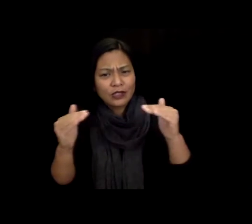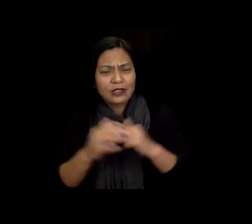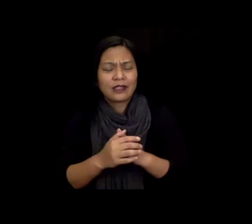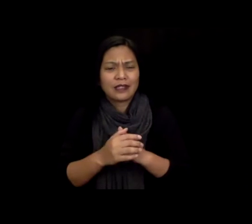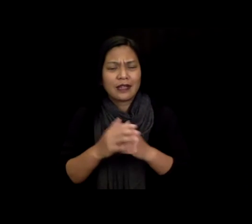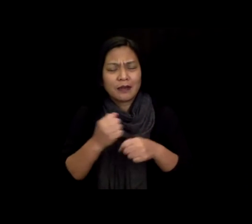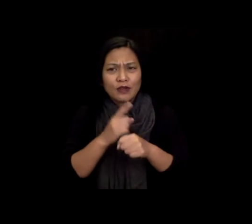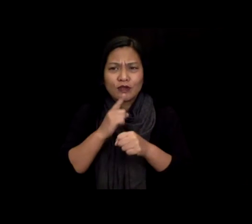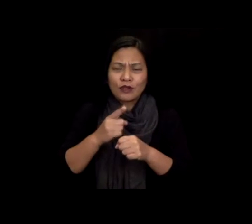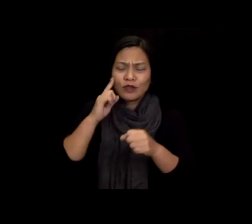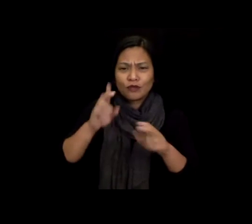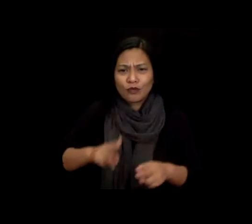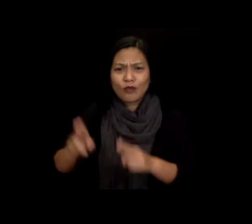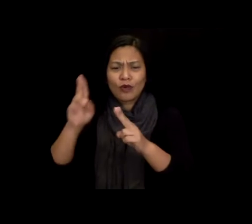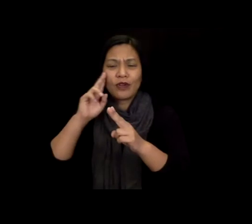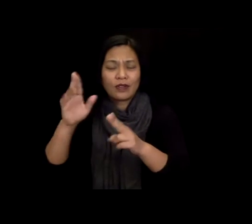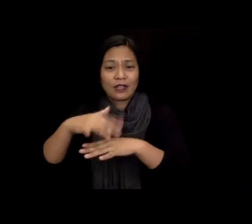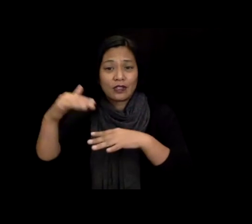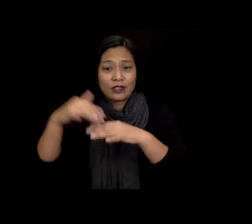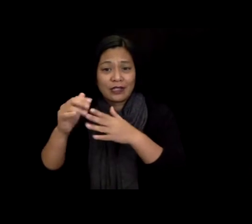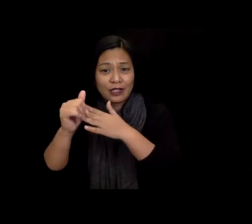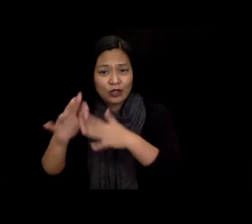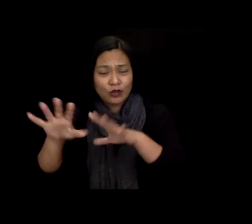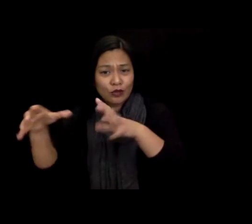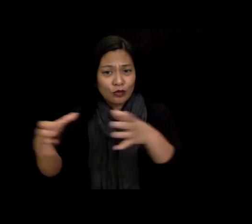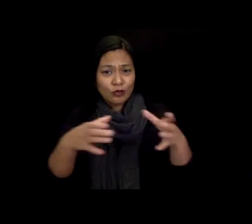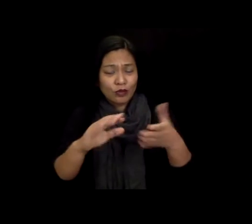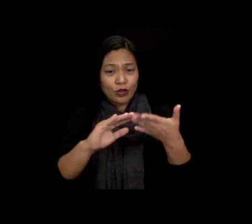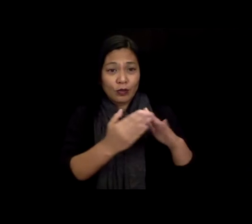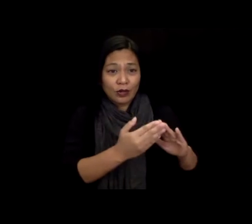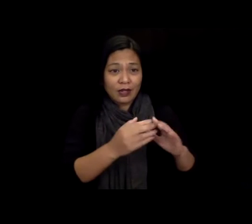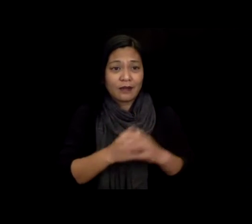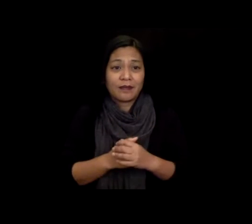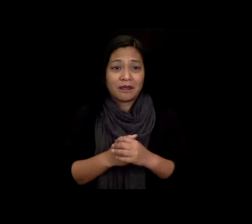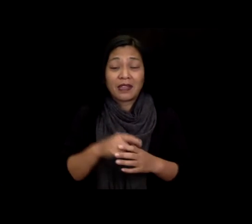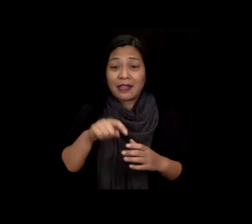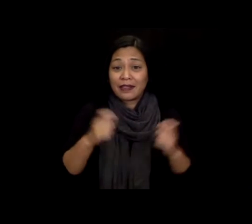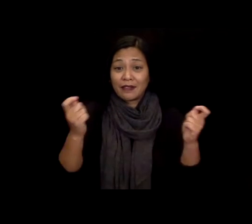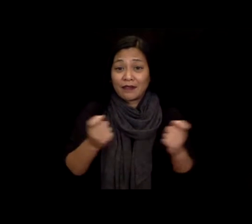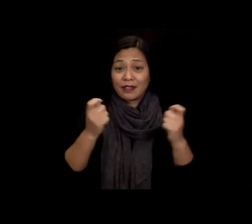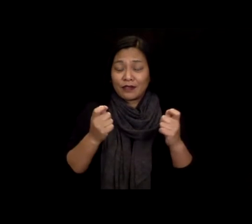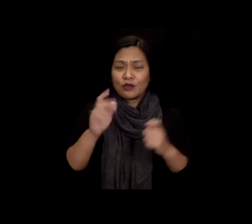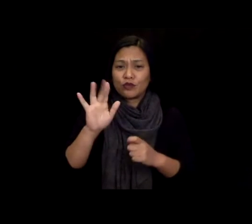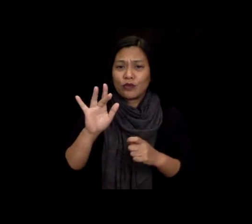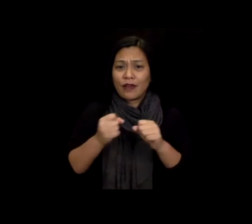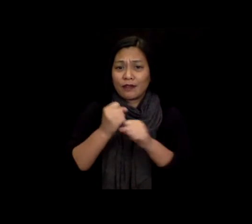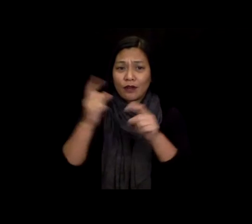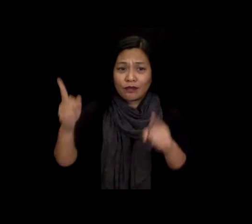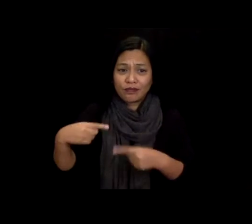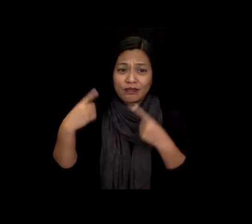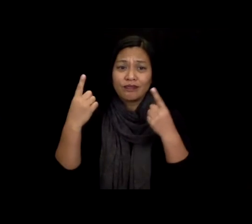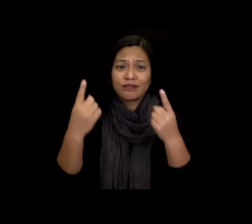communities. While acknowledging the festival's 25-year history of growth and challenge, we renew and refresh